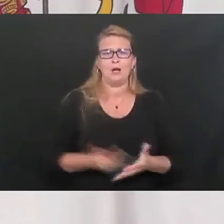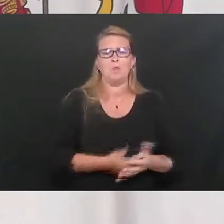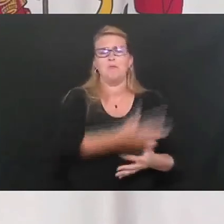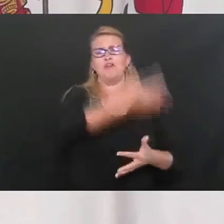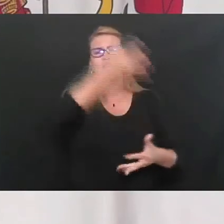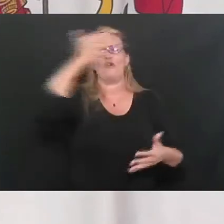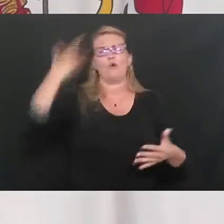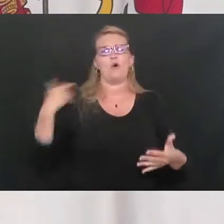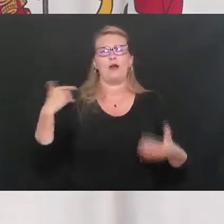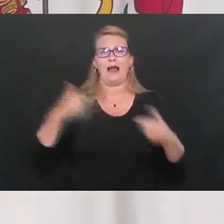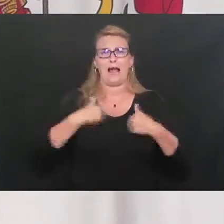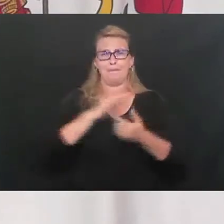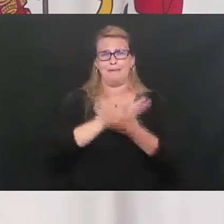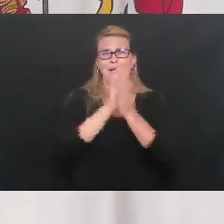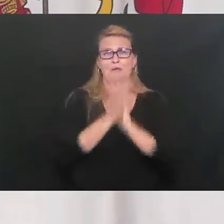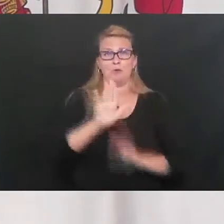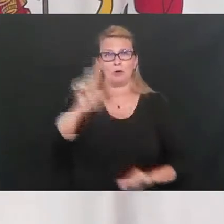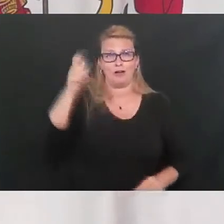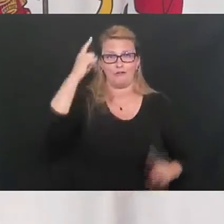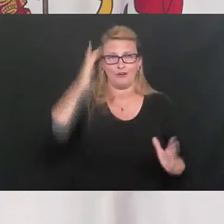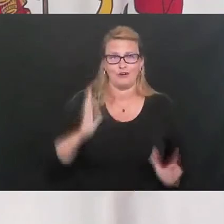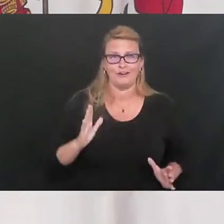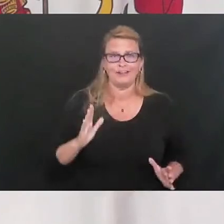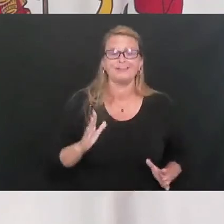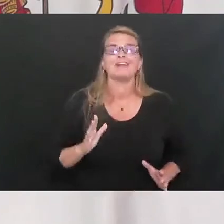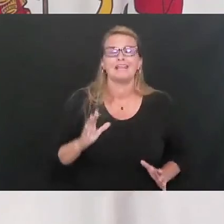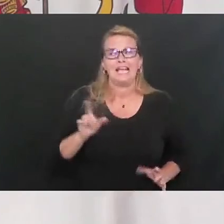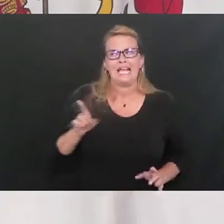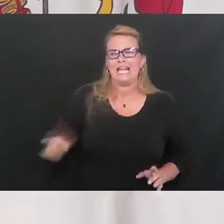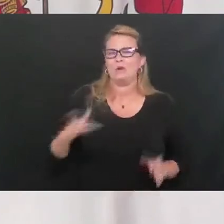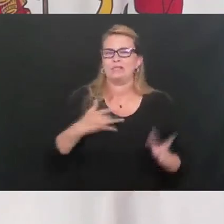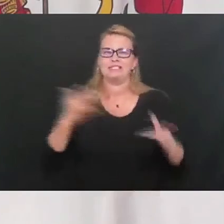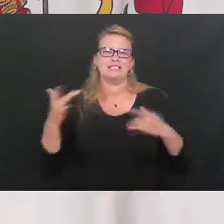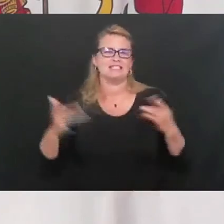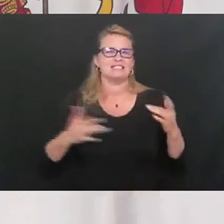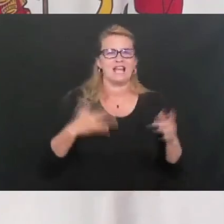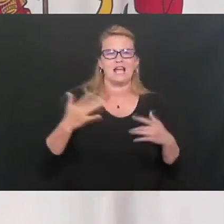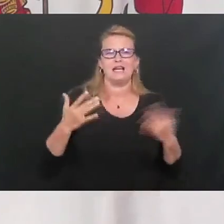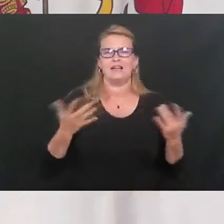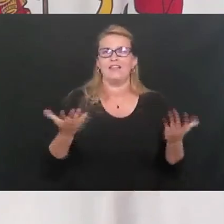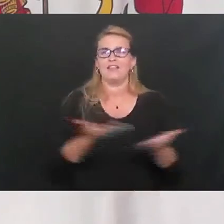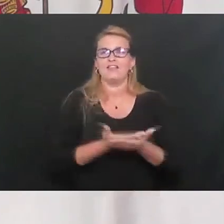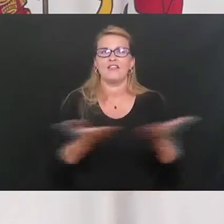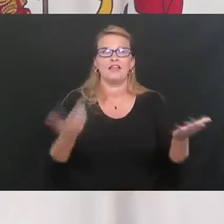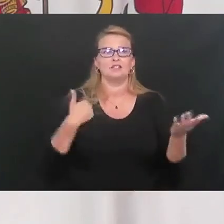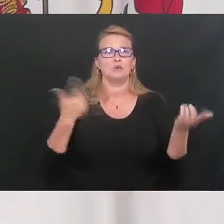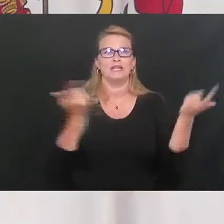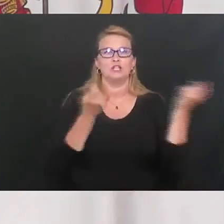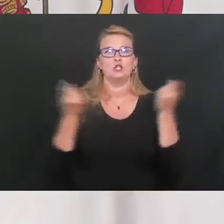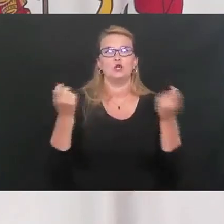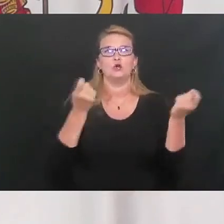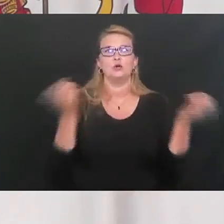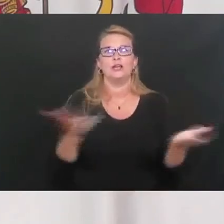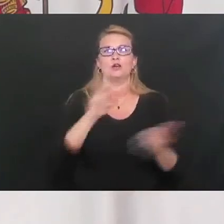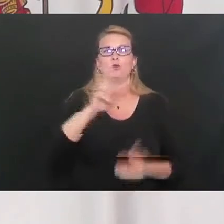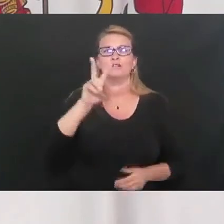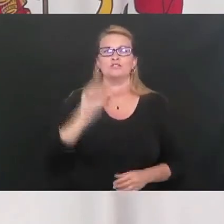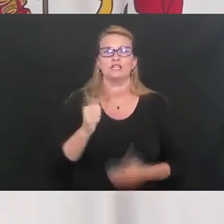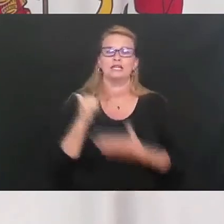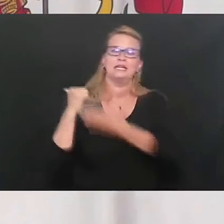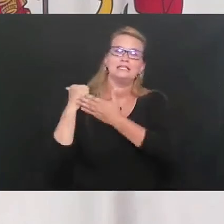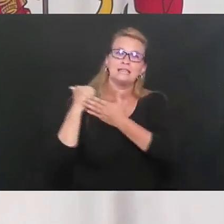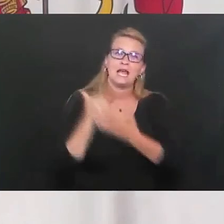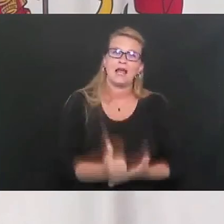ever became your governor. He was really excited about what could be done in West Virginia to help our